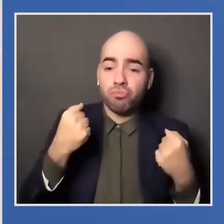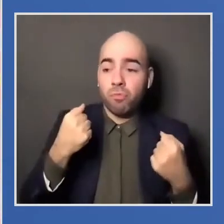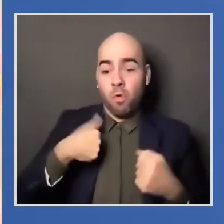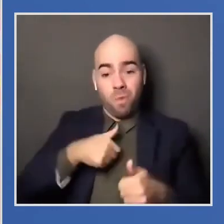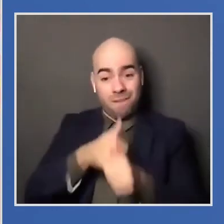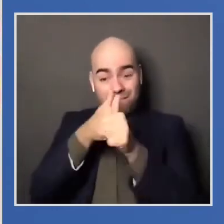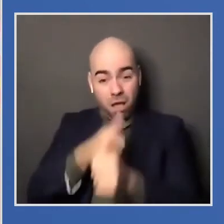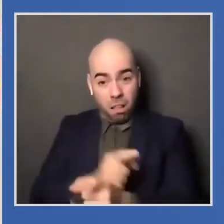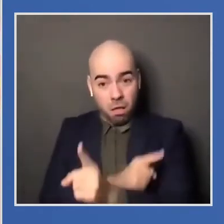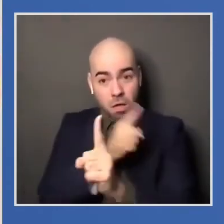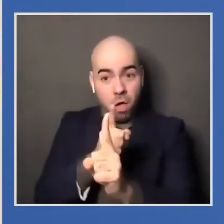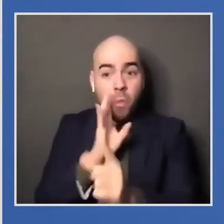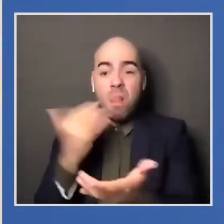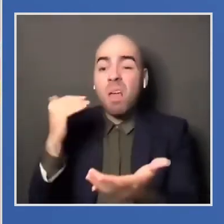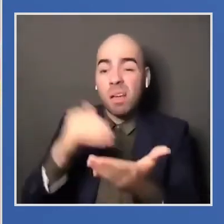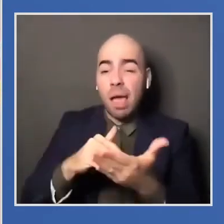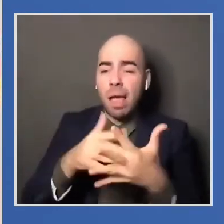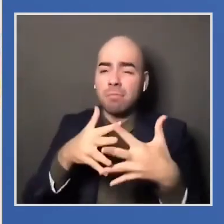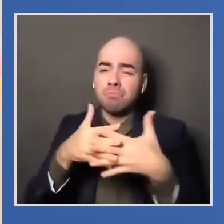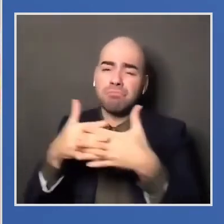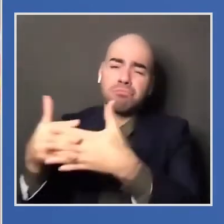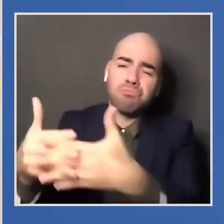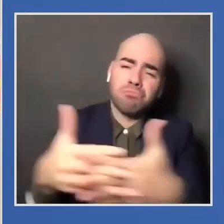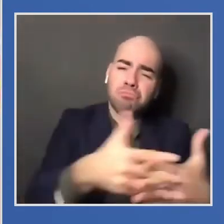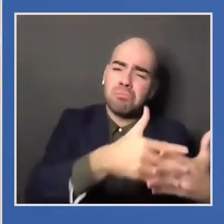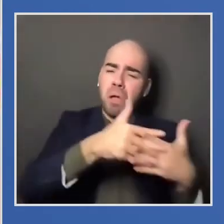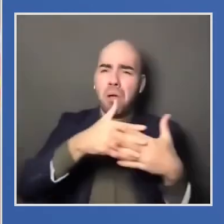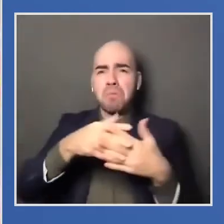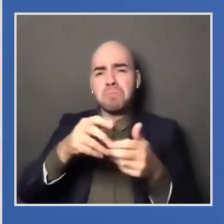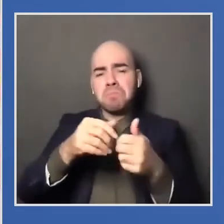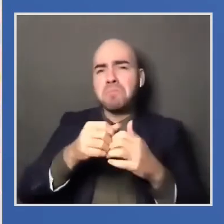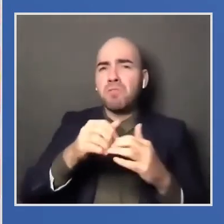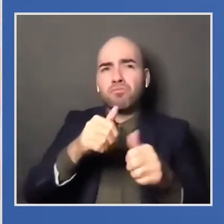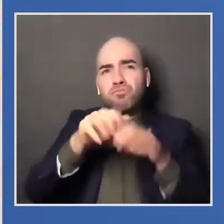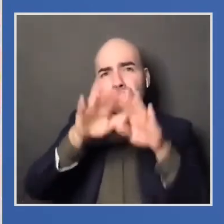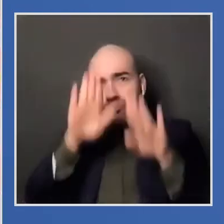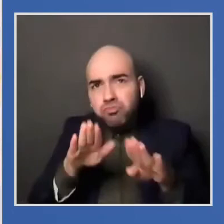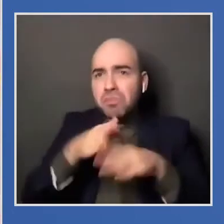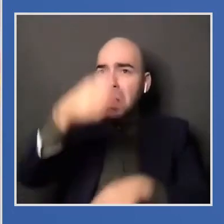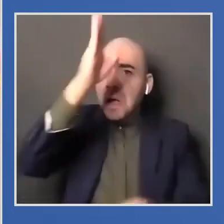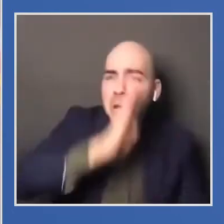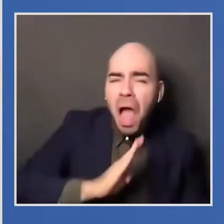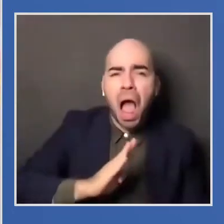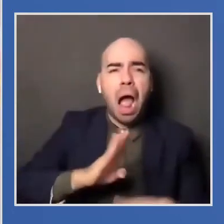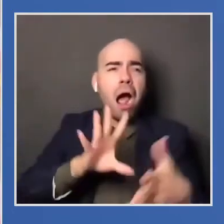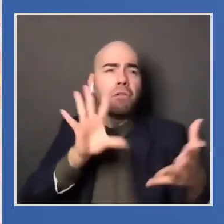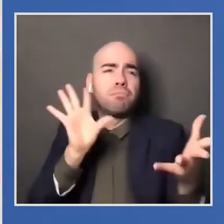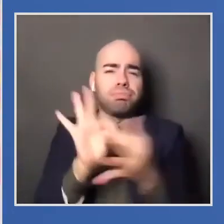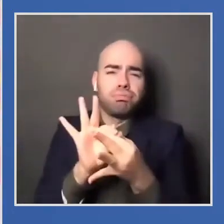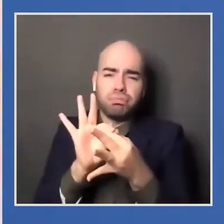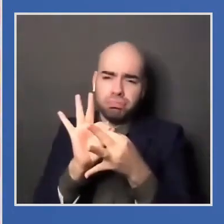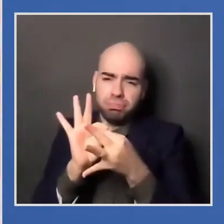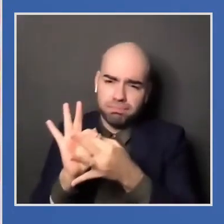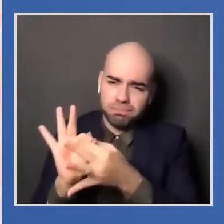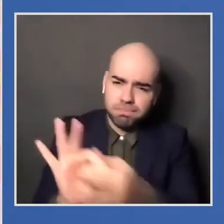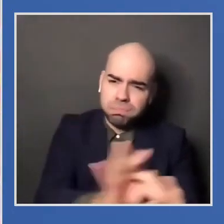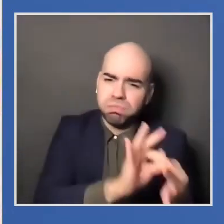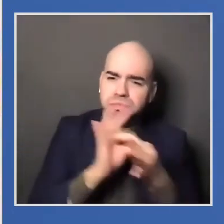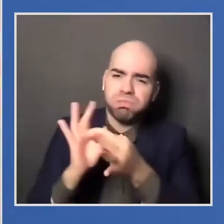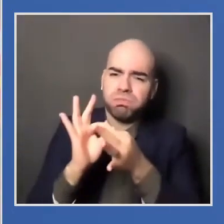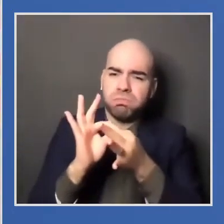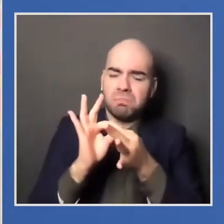nation, under God, indivisible, a nation united, a nation strengthened, a nation healed.